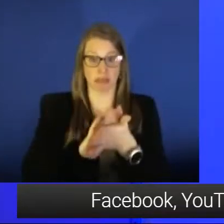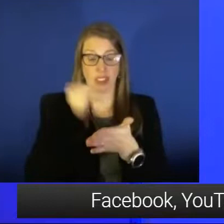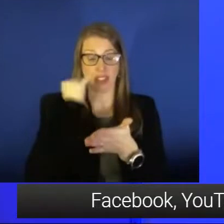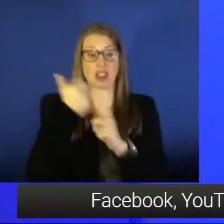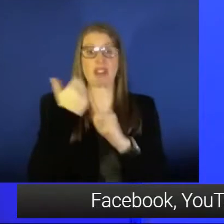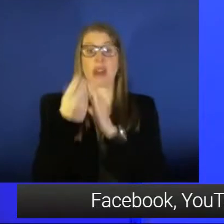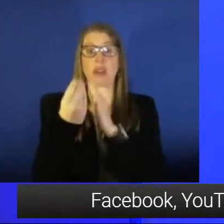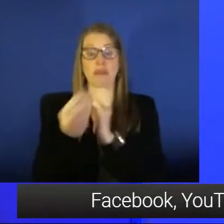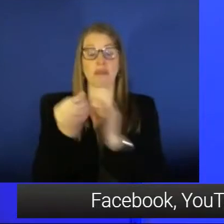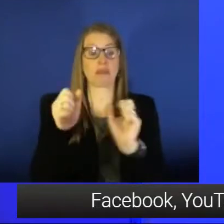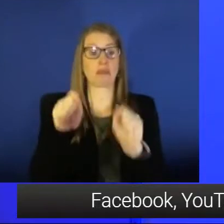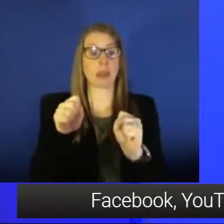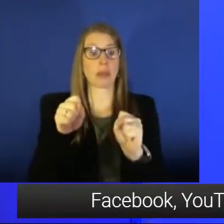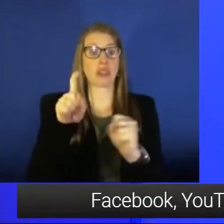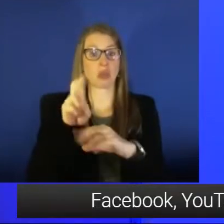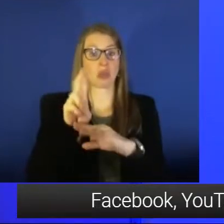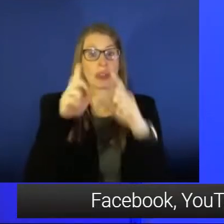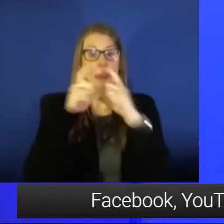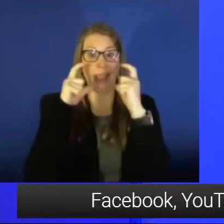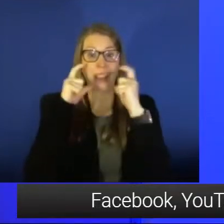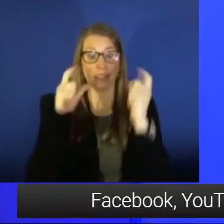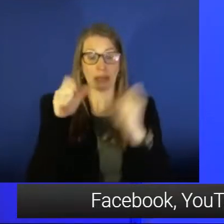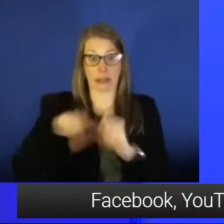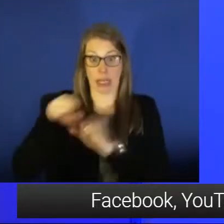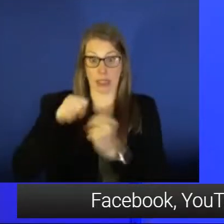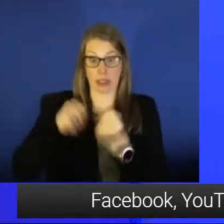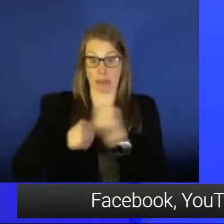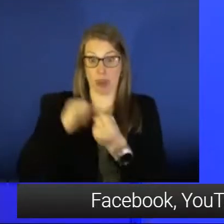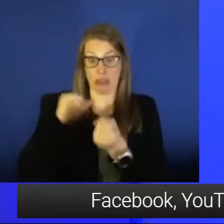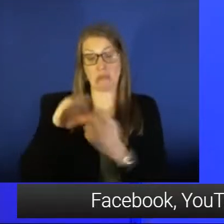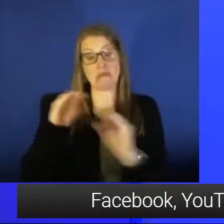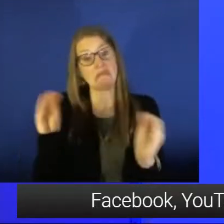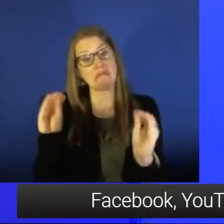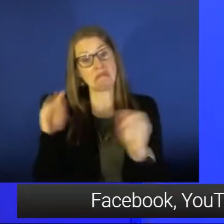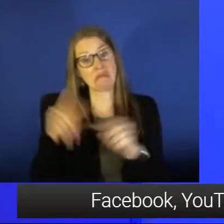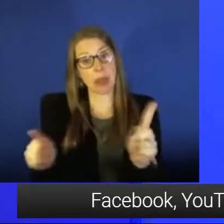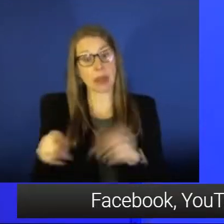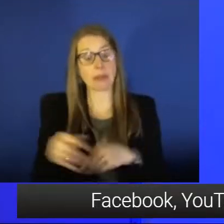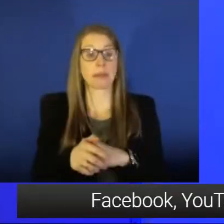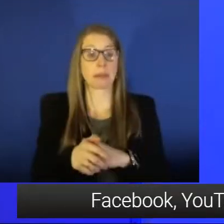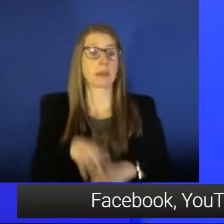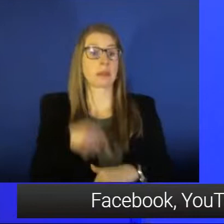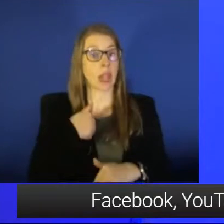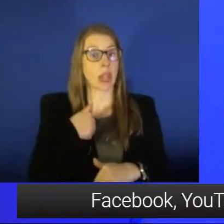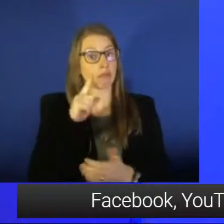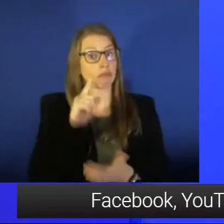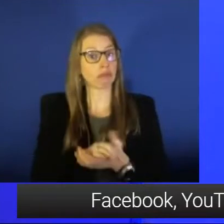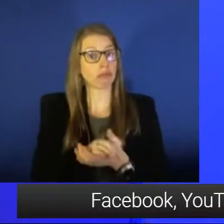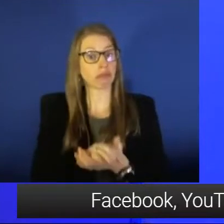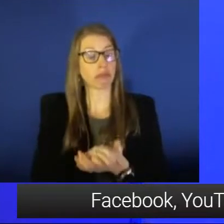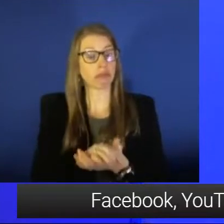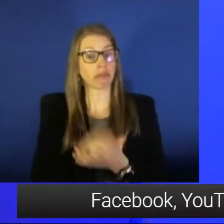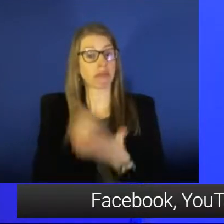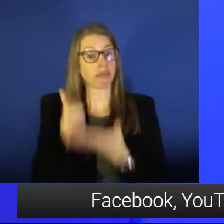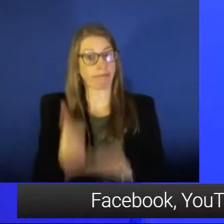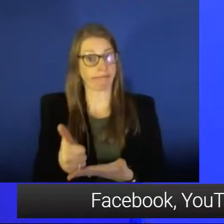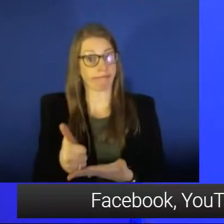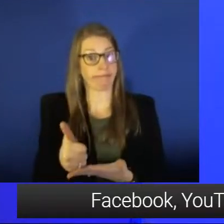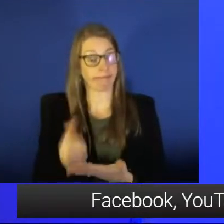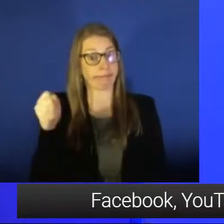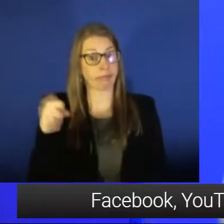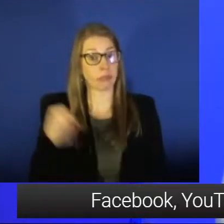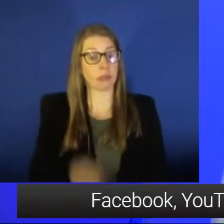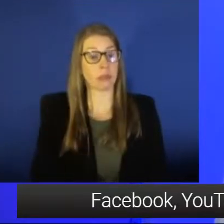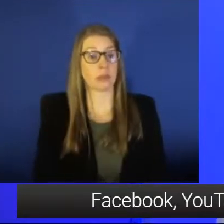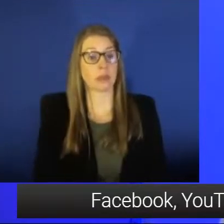probably should wear a mask. There's no science to support that, but I do believe that it does help because it's going to cut down.